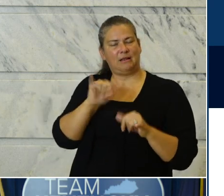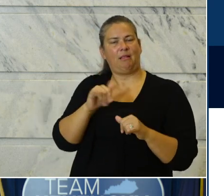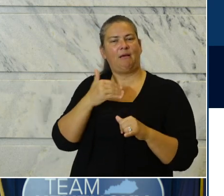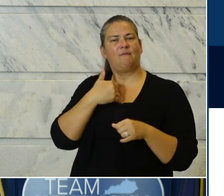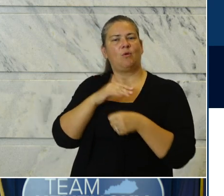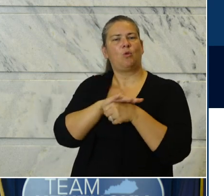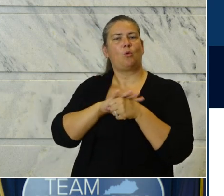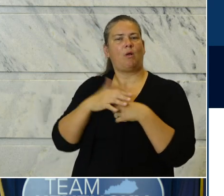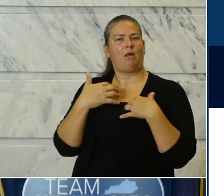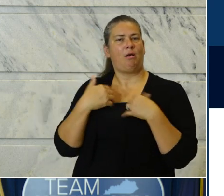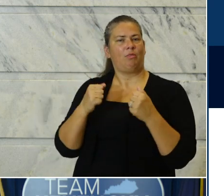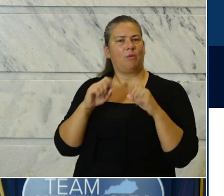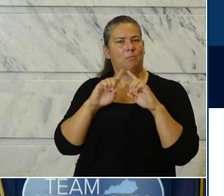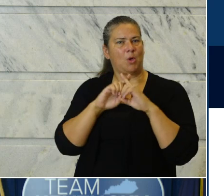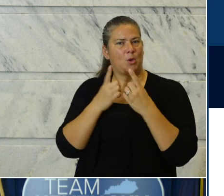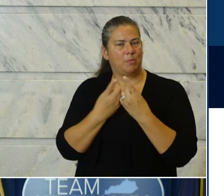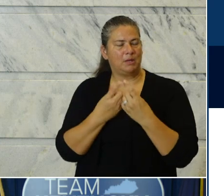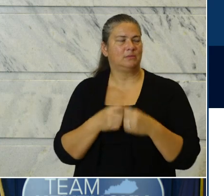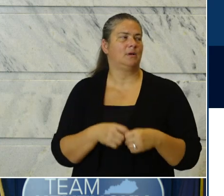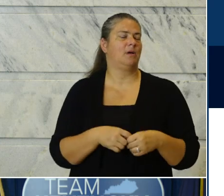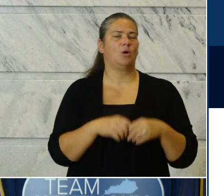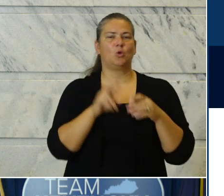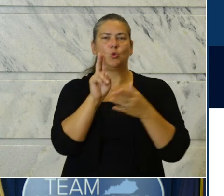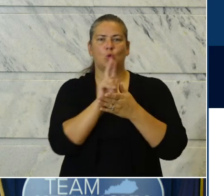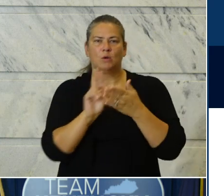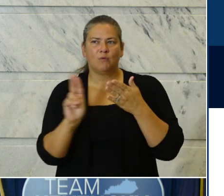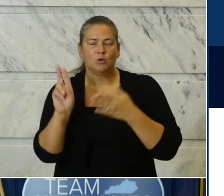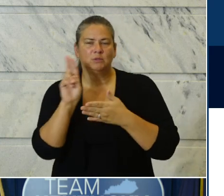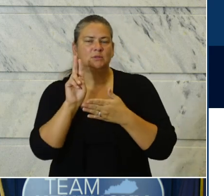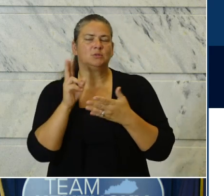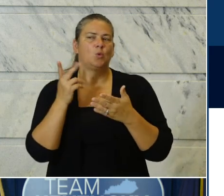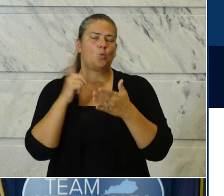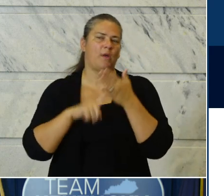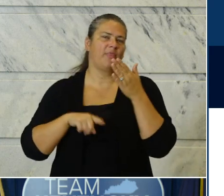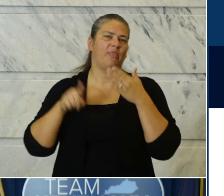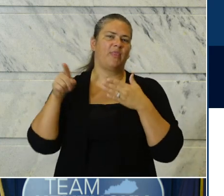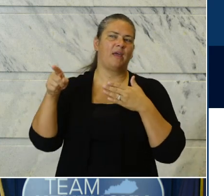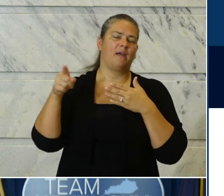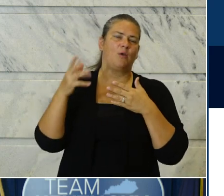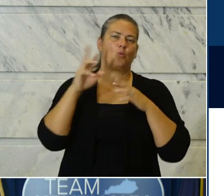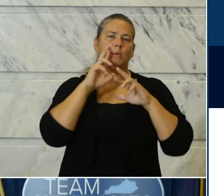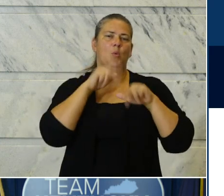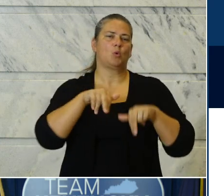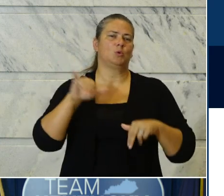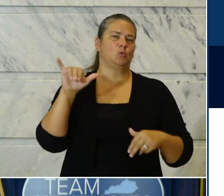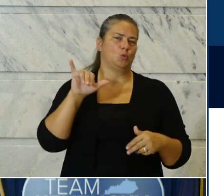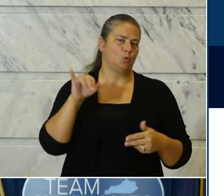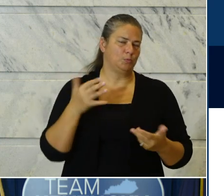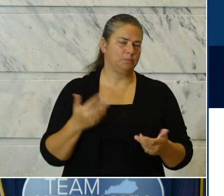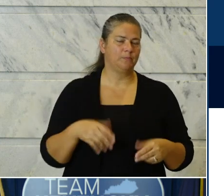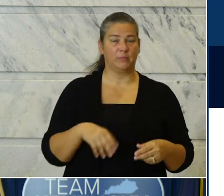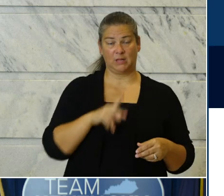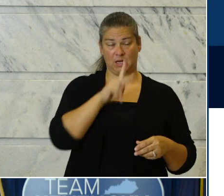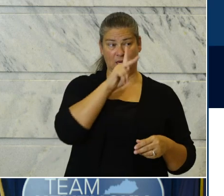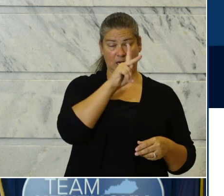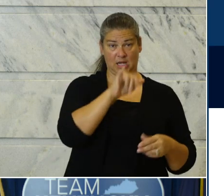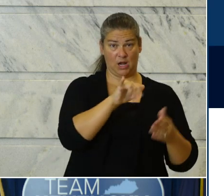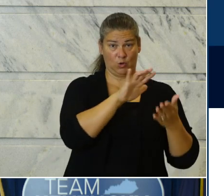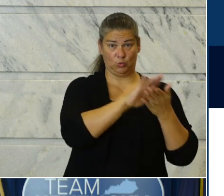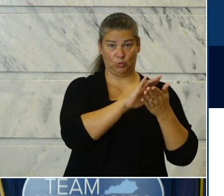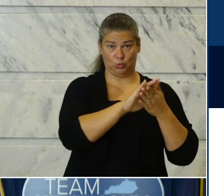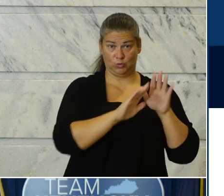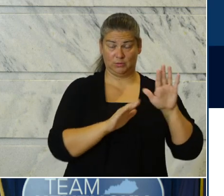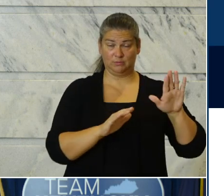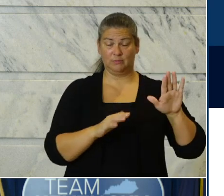health departments put out or what the universities may put out themselves. Kentucky schools, thankfully